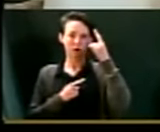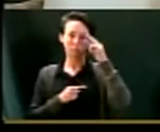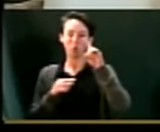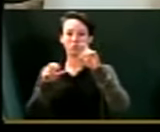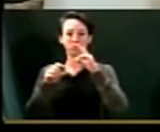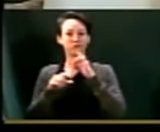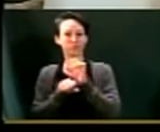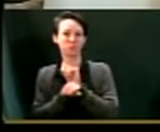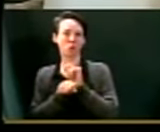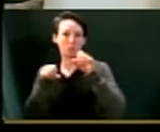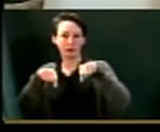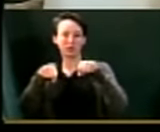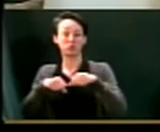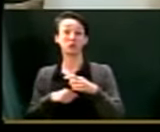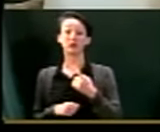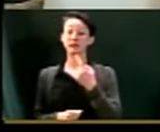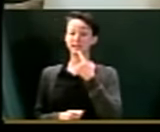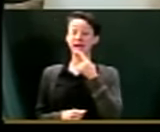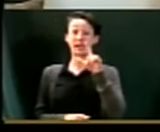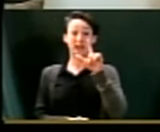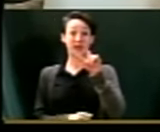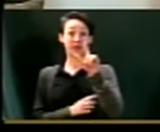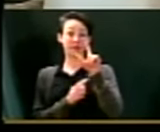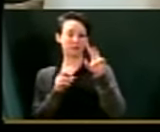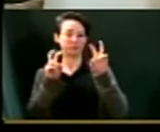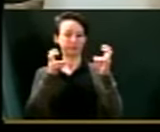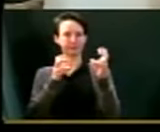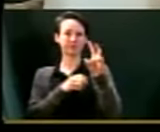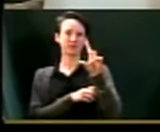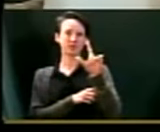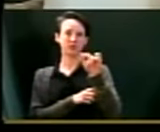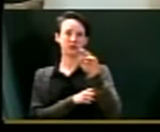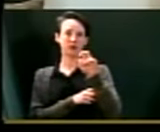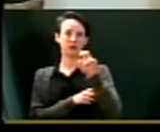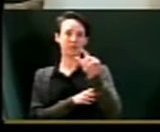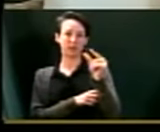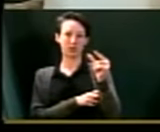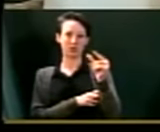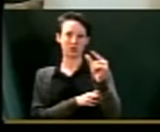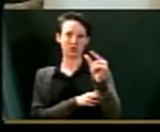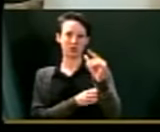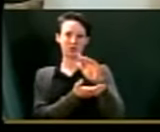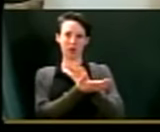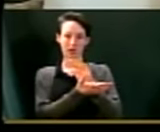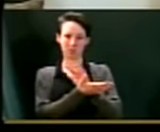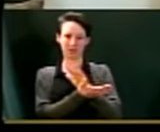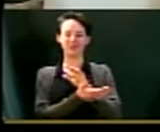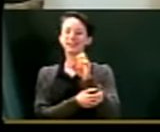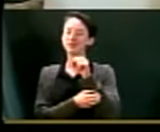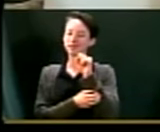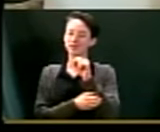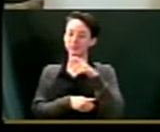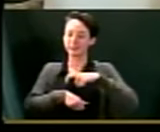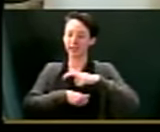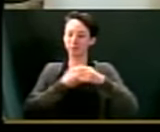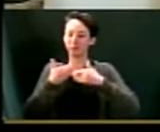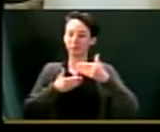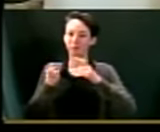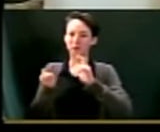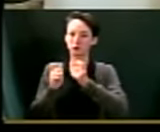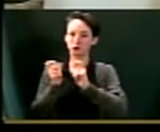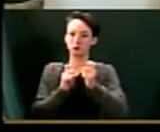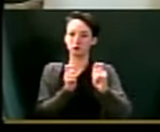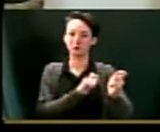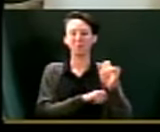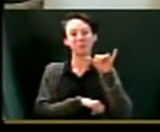we say that it's a living document, yes, it does change over time, but that time is